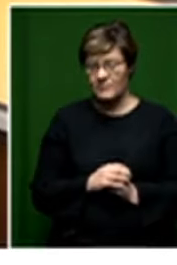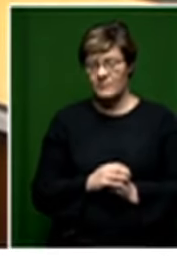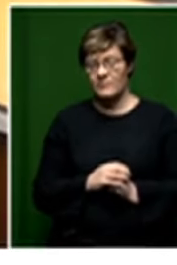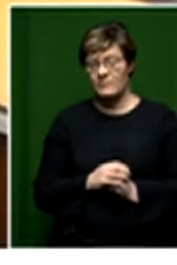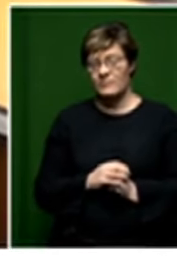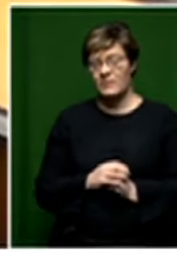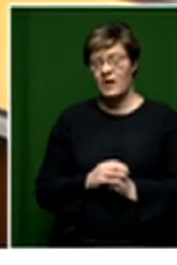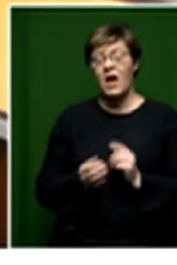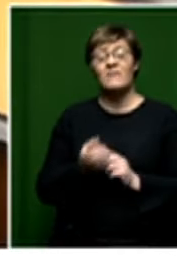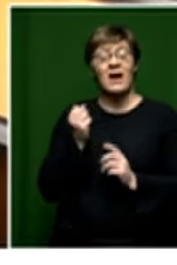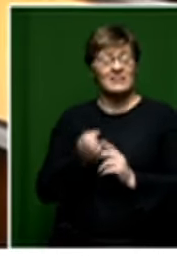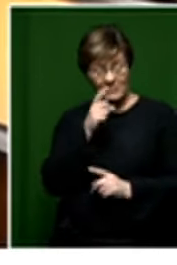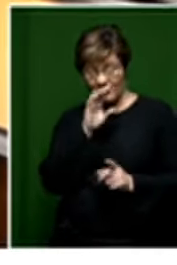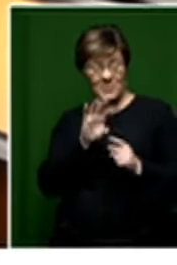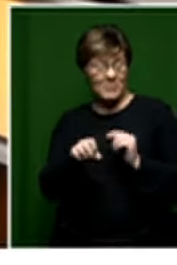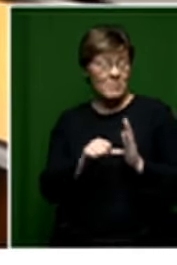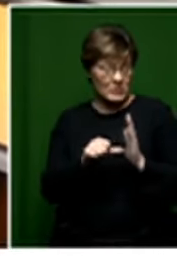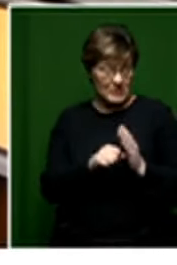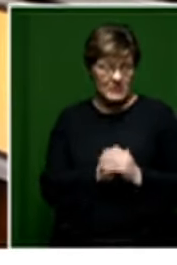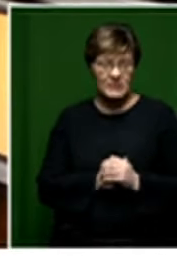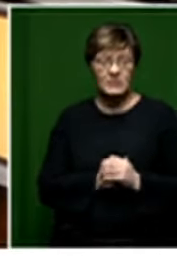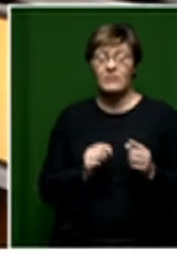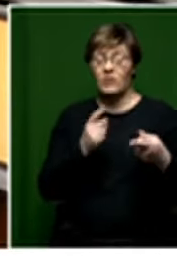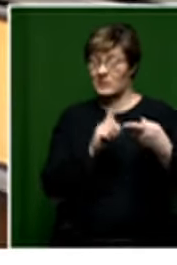A couple of findings are quite striking. Firstly, I think is